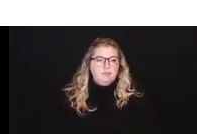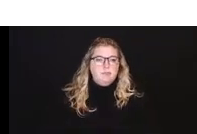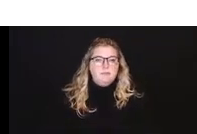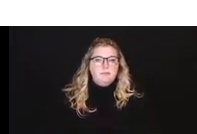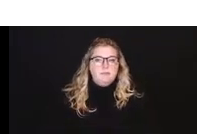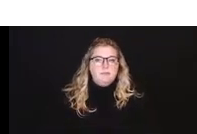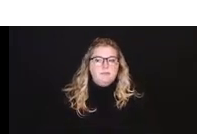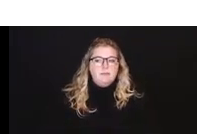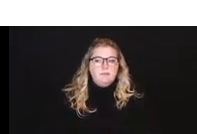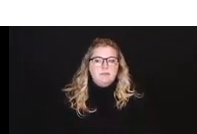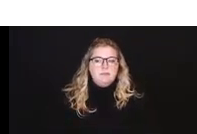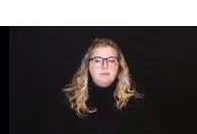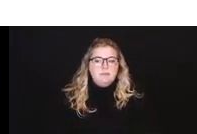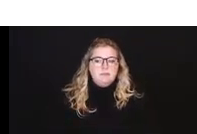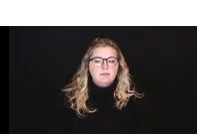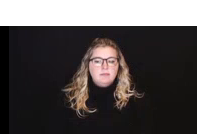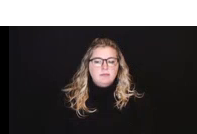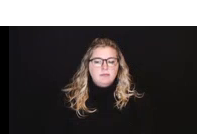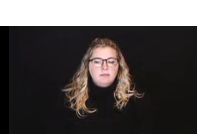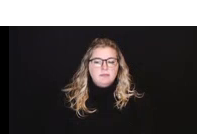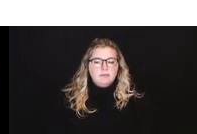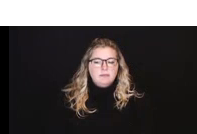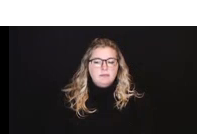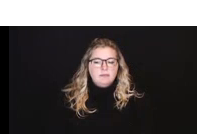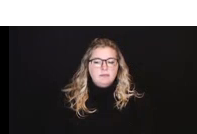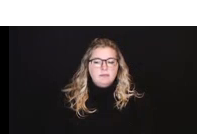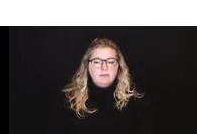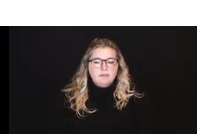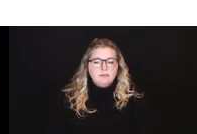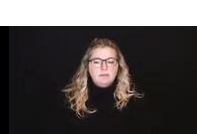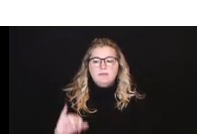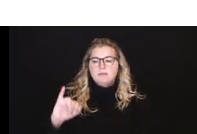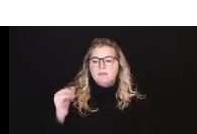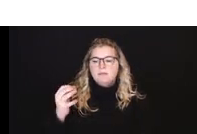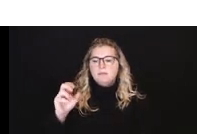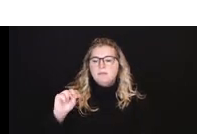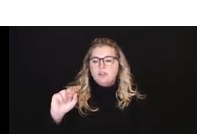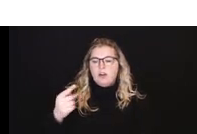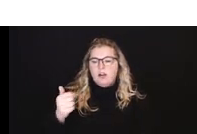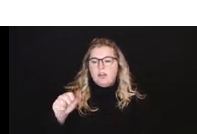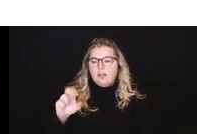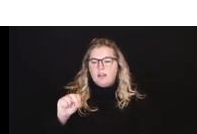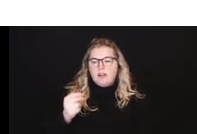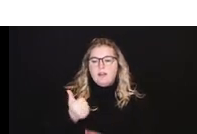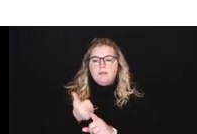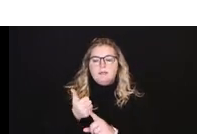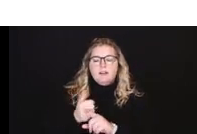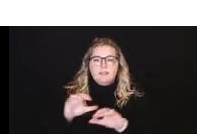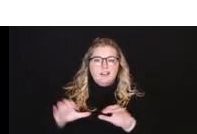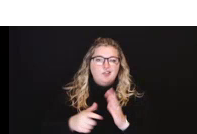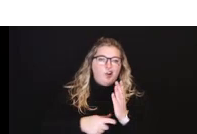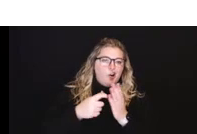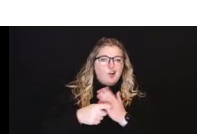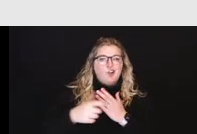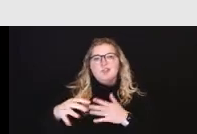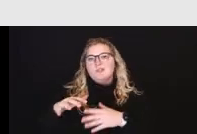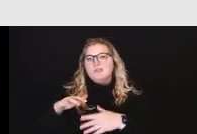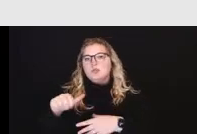in the field of web accessibility. Jonathan has published dozens of articles, tutorials, and other instructional